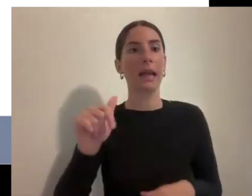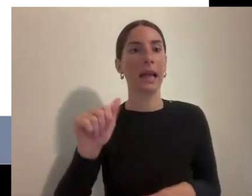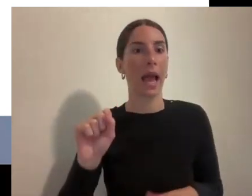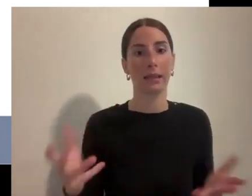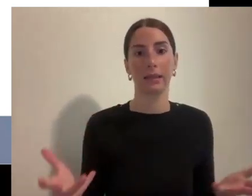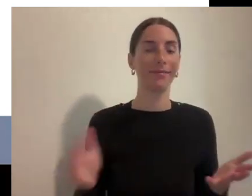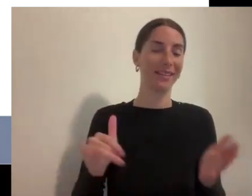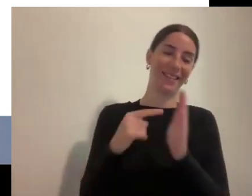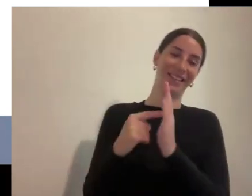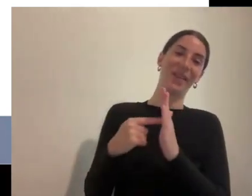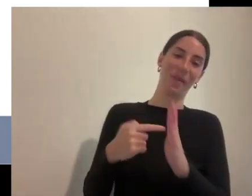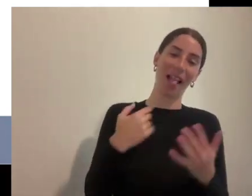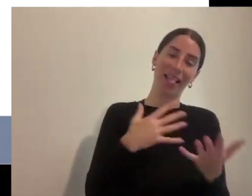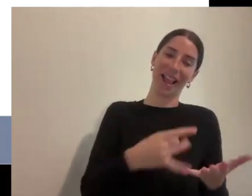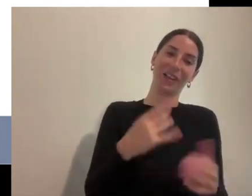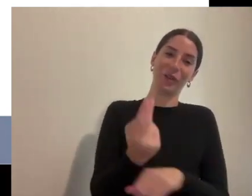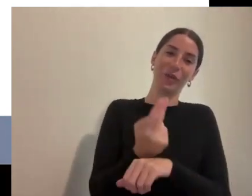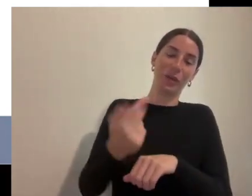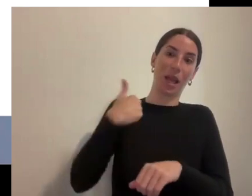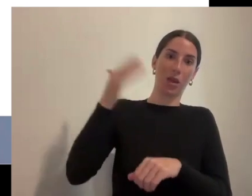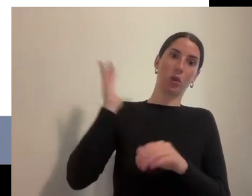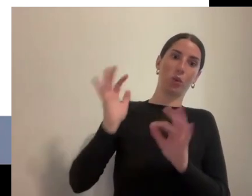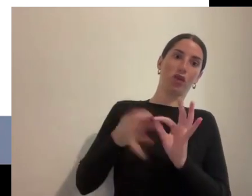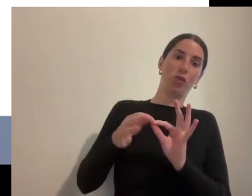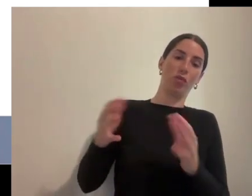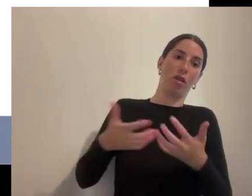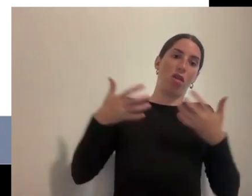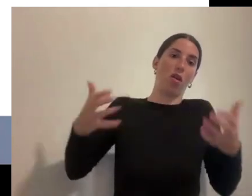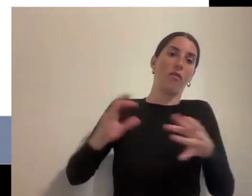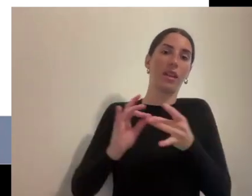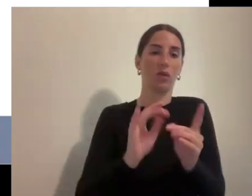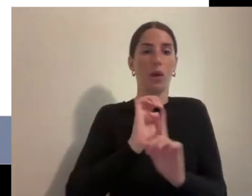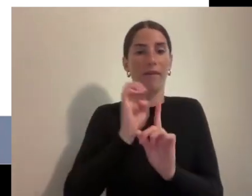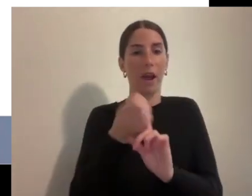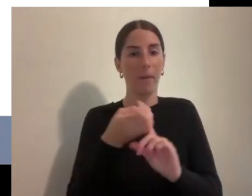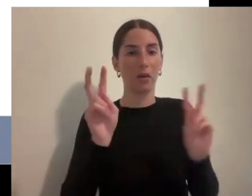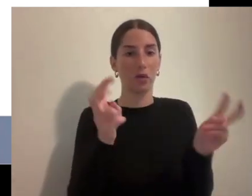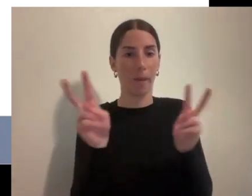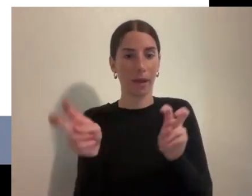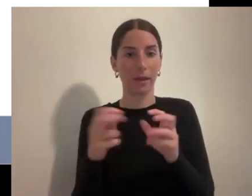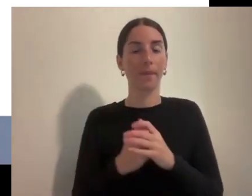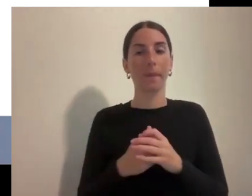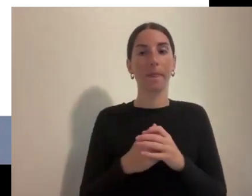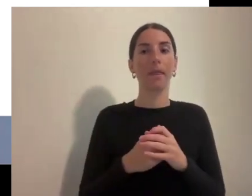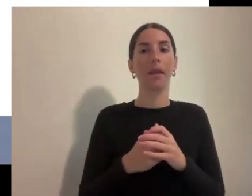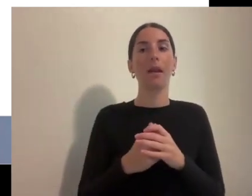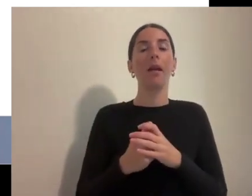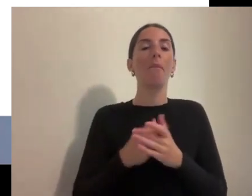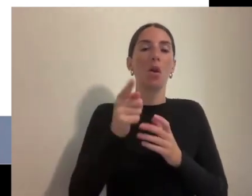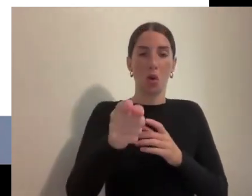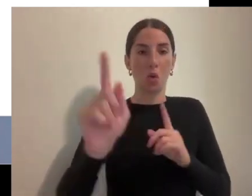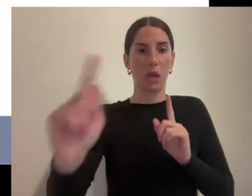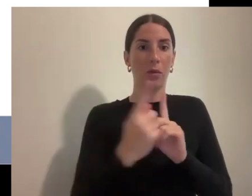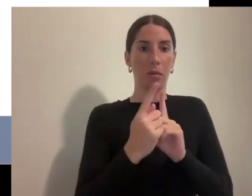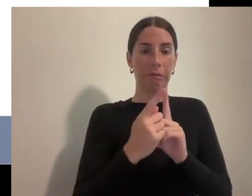that I like to use because I used to interpret a lot about um, environmental topics. But let's say that you came to me and I don't have